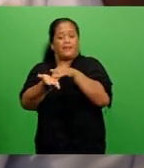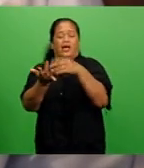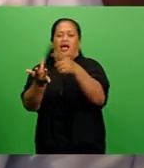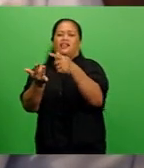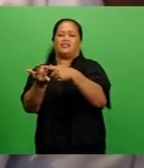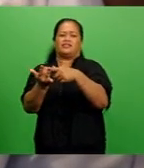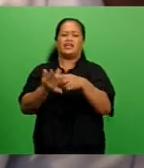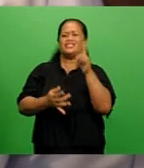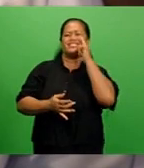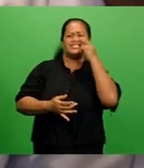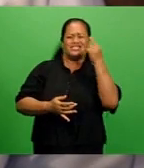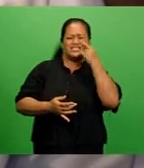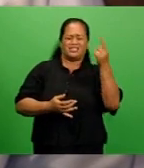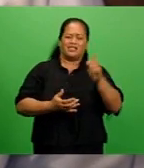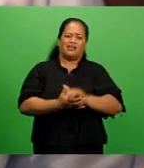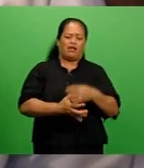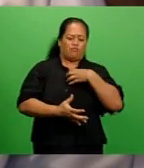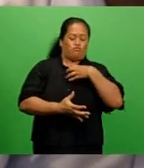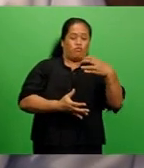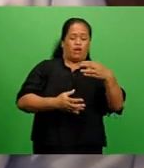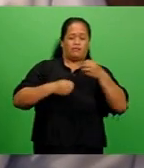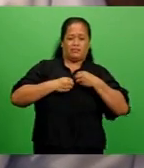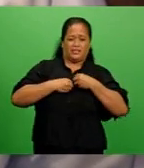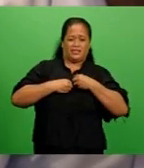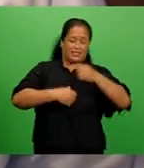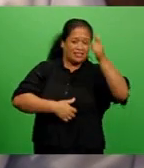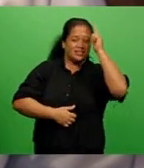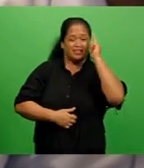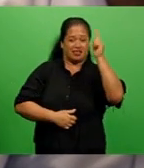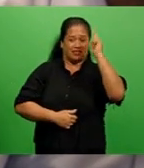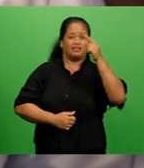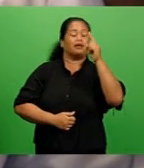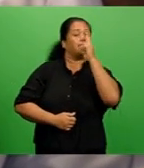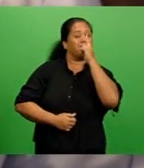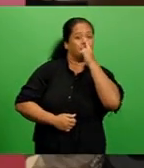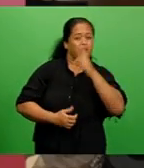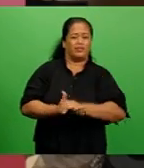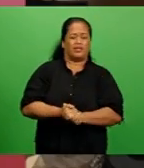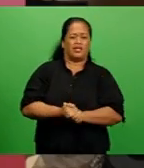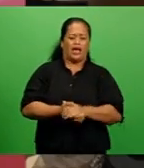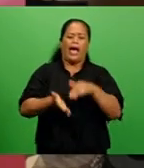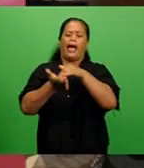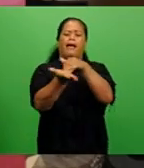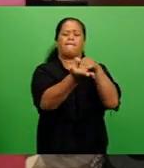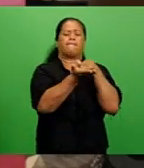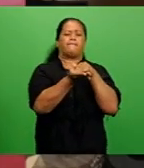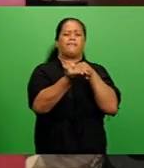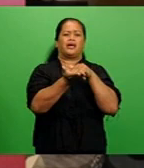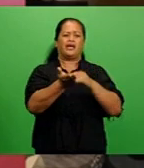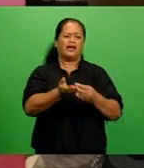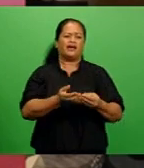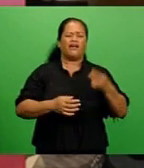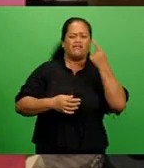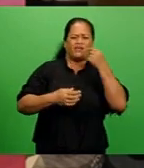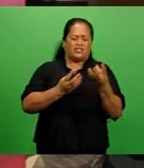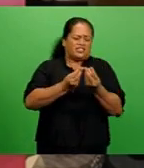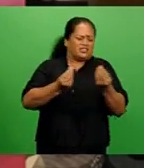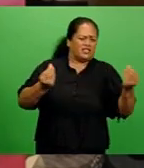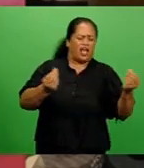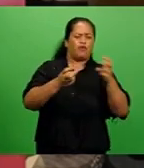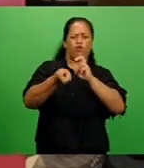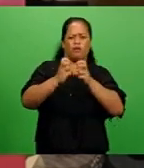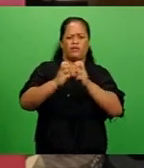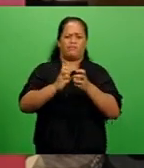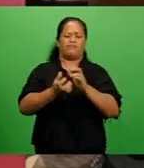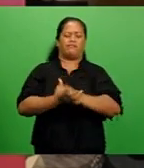business owners who are trying to help those in need and find solutions to their problems. So a lot of them